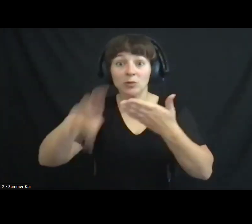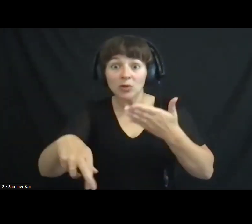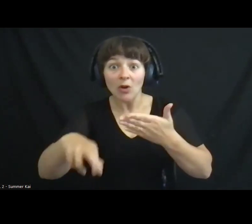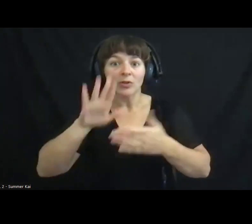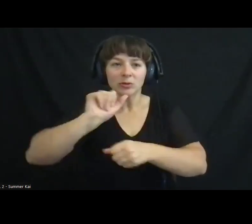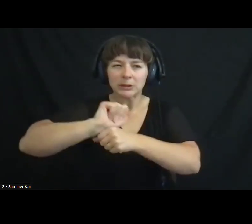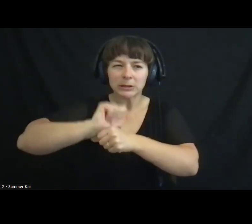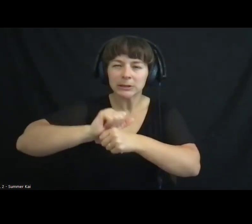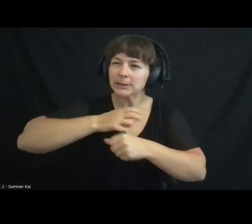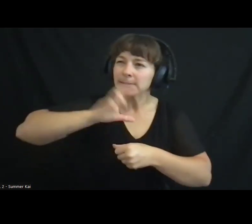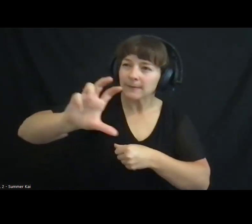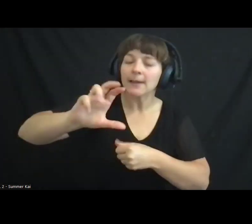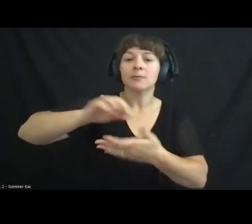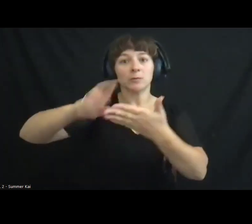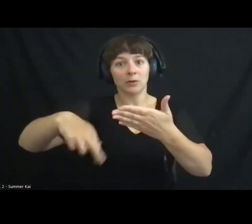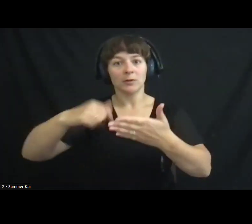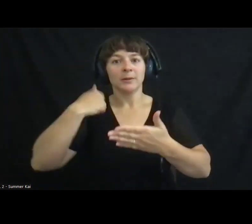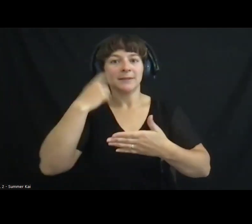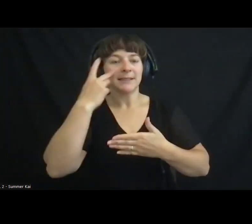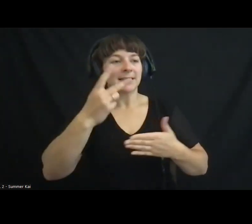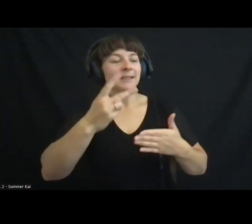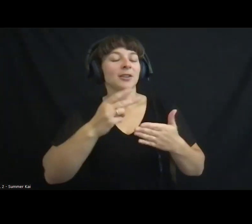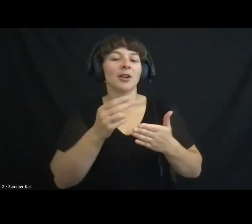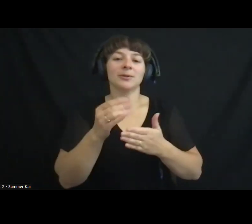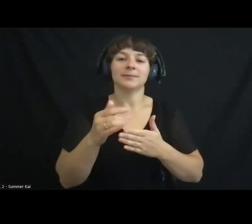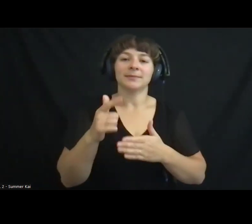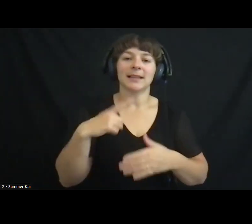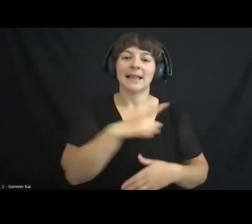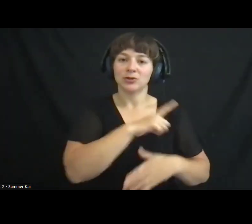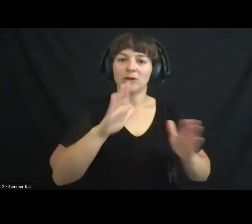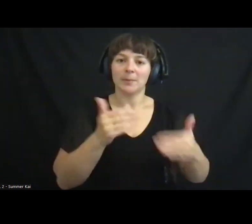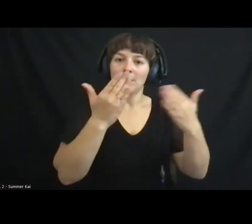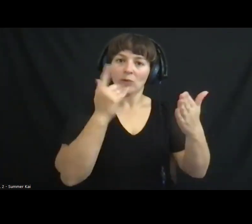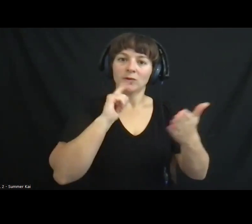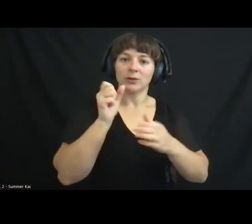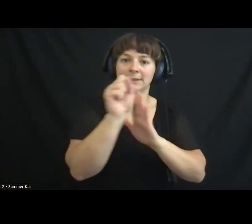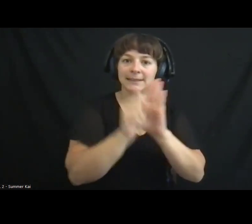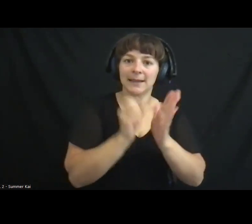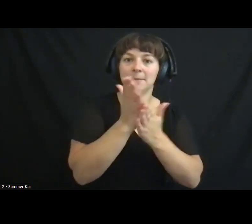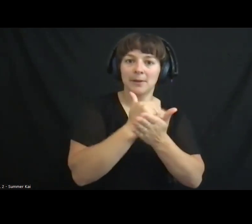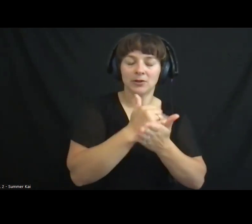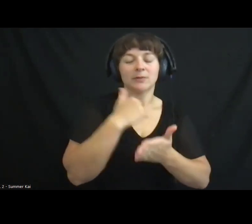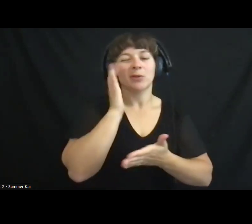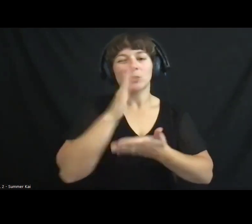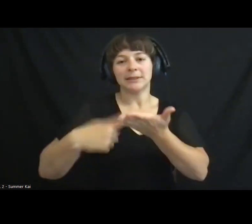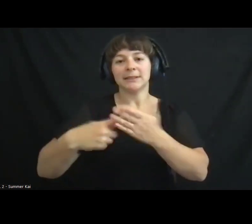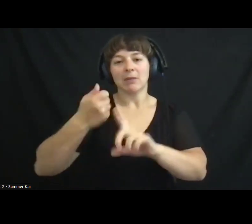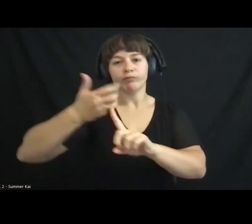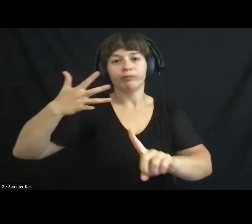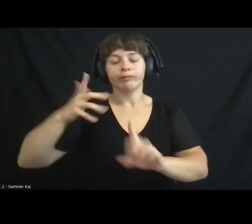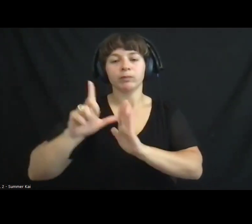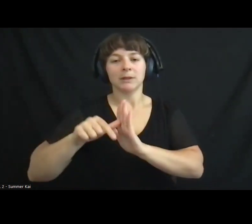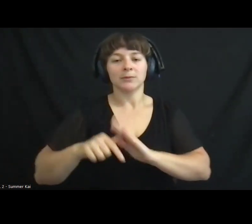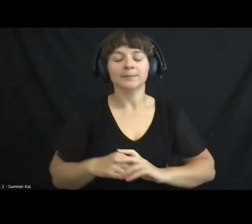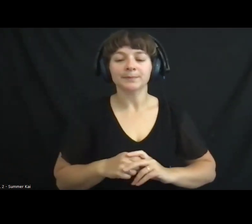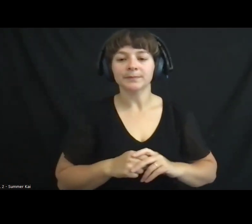the legislature's proposals for the state budget that are going to be discussed later in this meeting. But